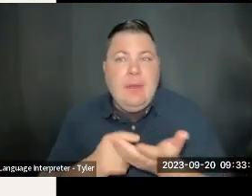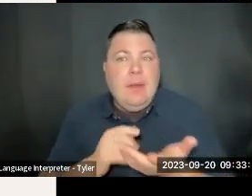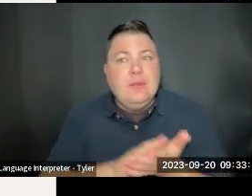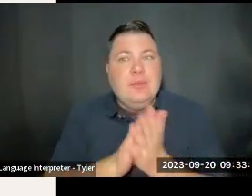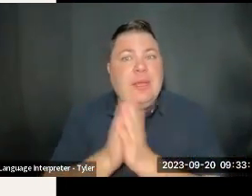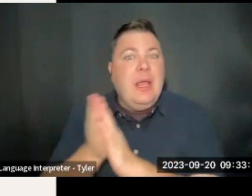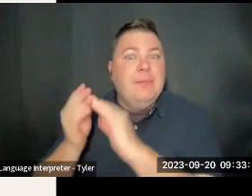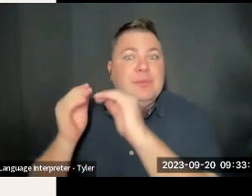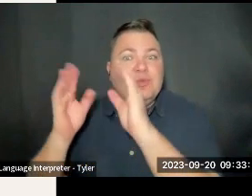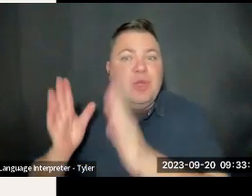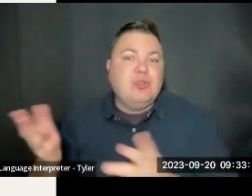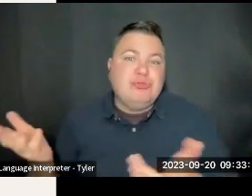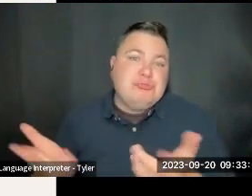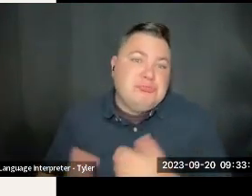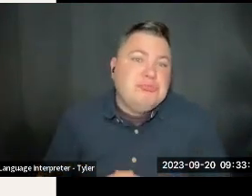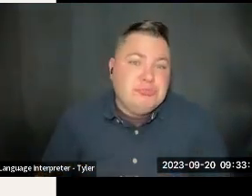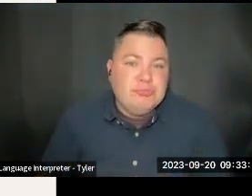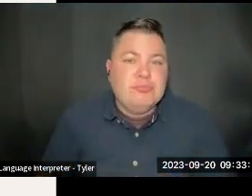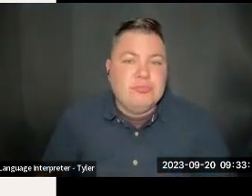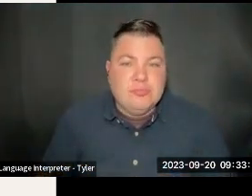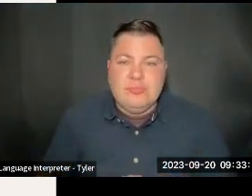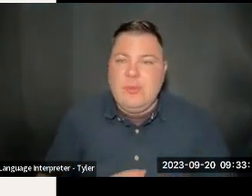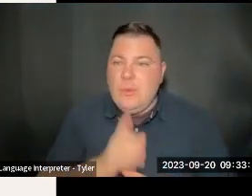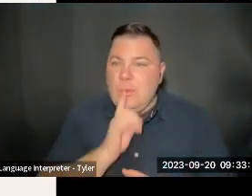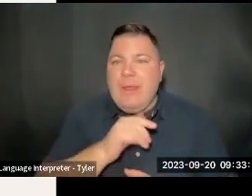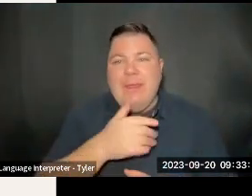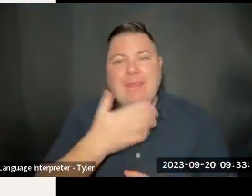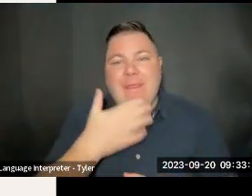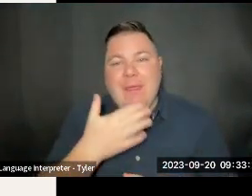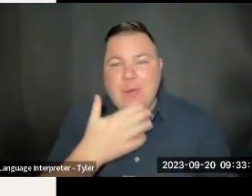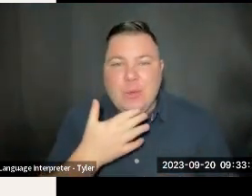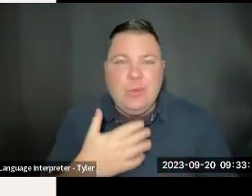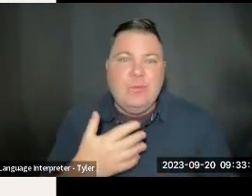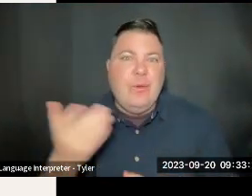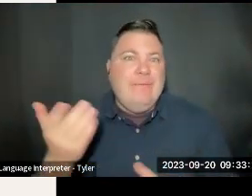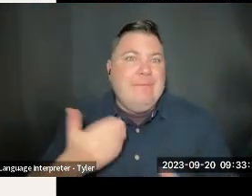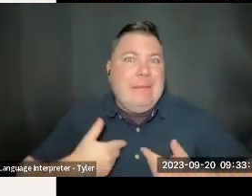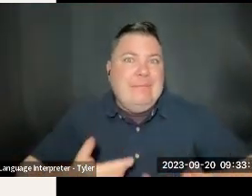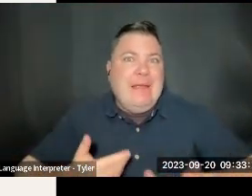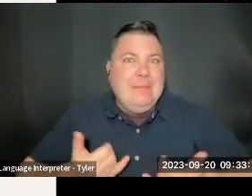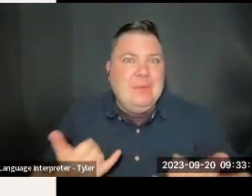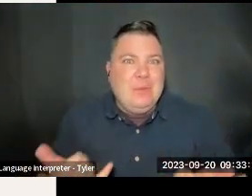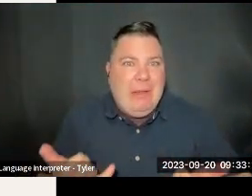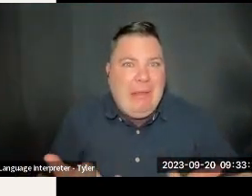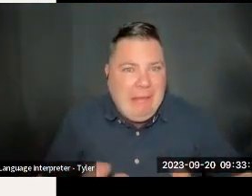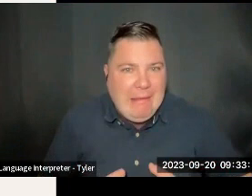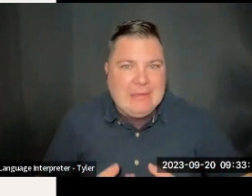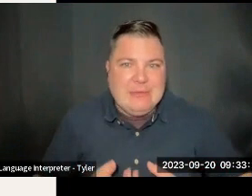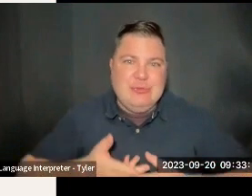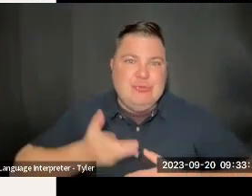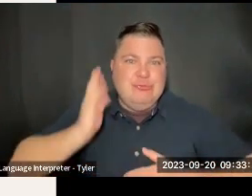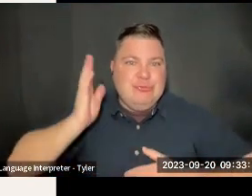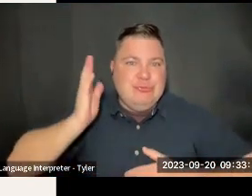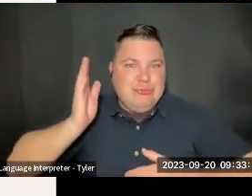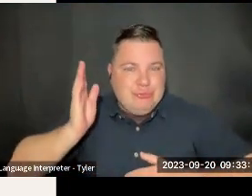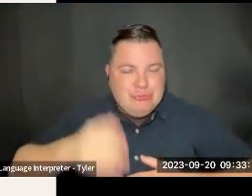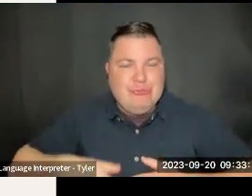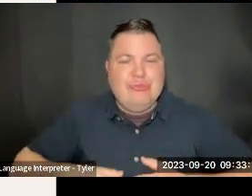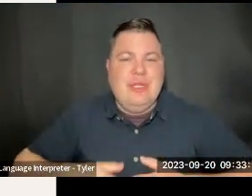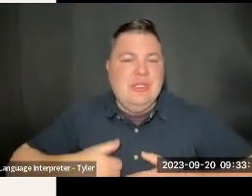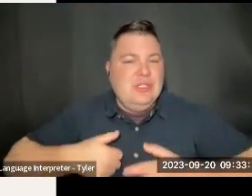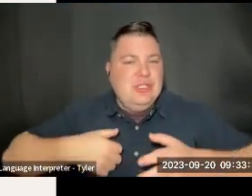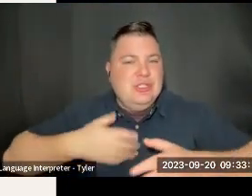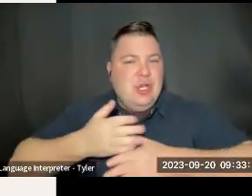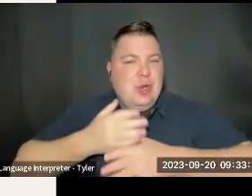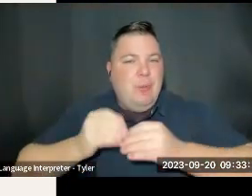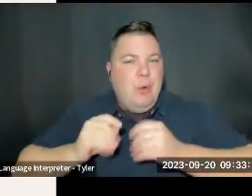an instructor. I really thank you for inviting me today to share more about mental health first